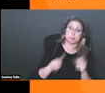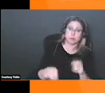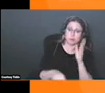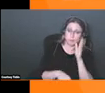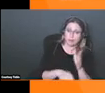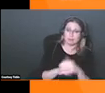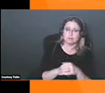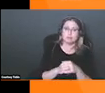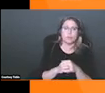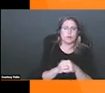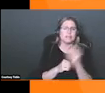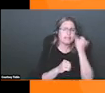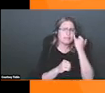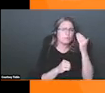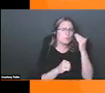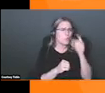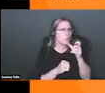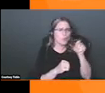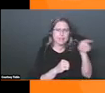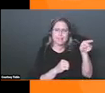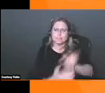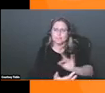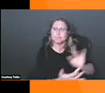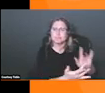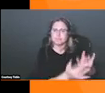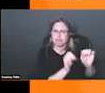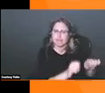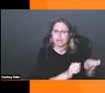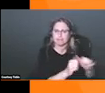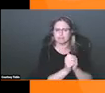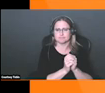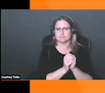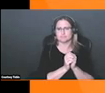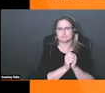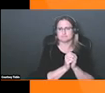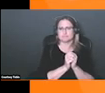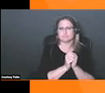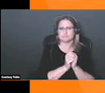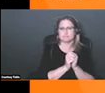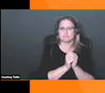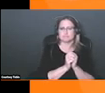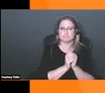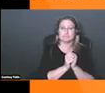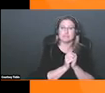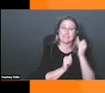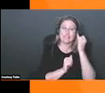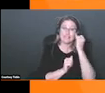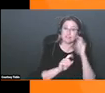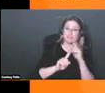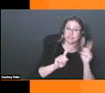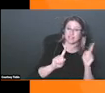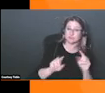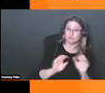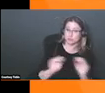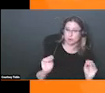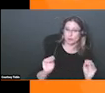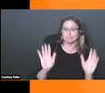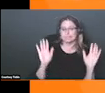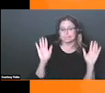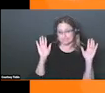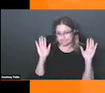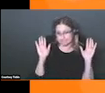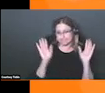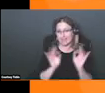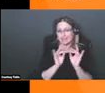to a contact who's listed on the website, perhaps. If you don't hear back from them, you just gotta let it go. That's